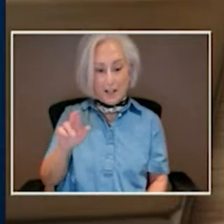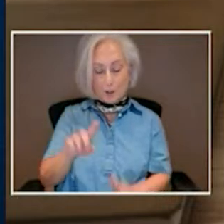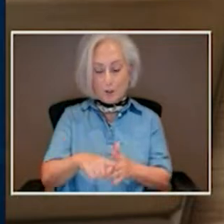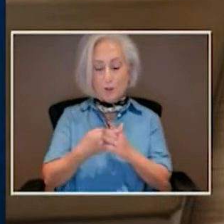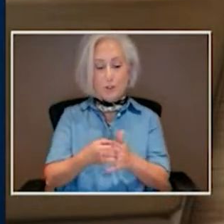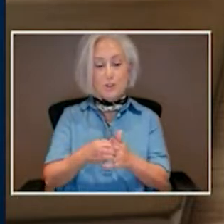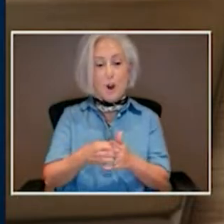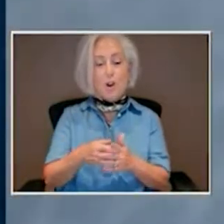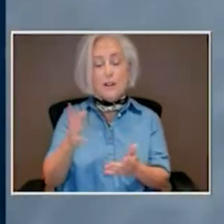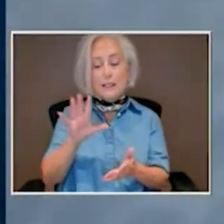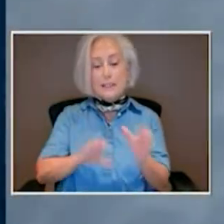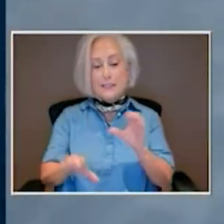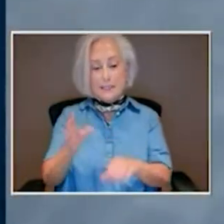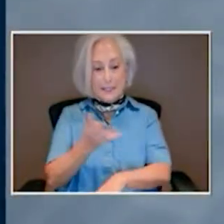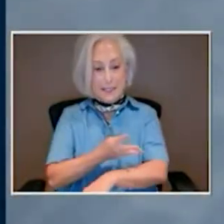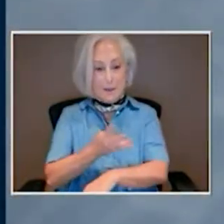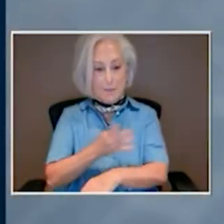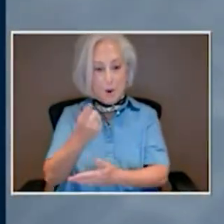and surgery.